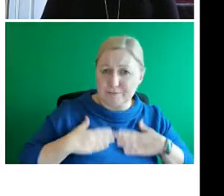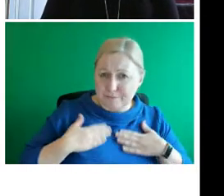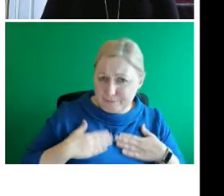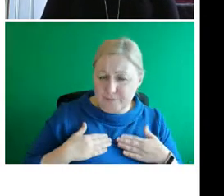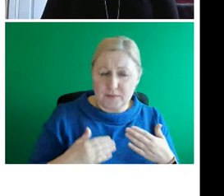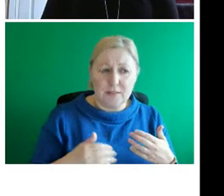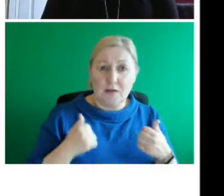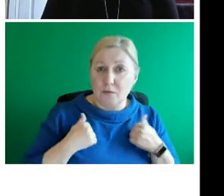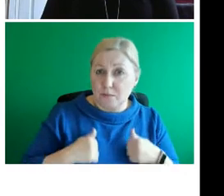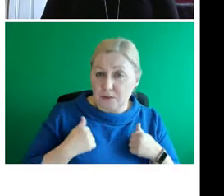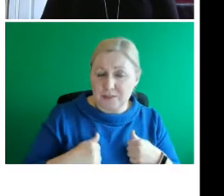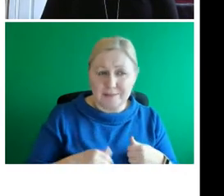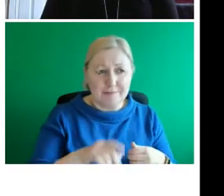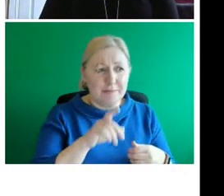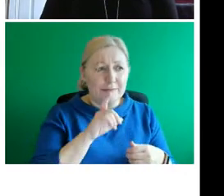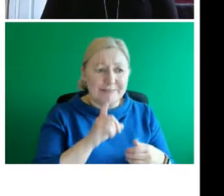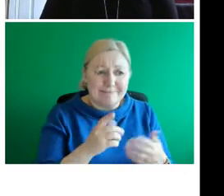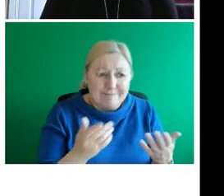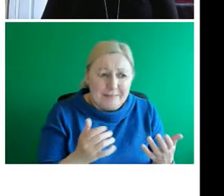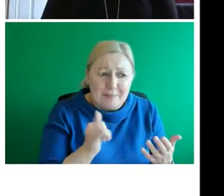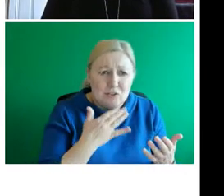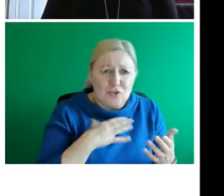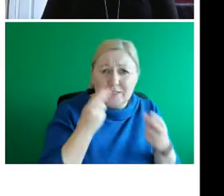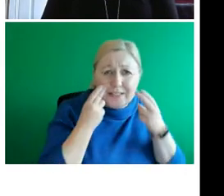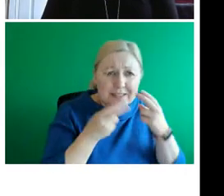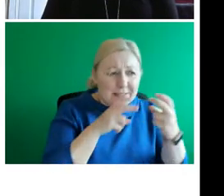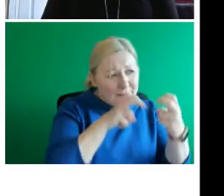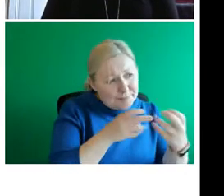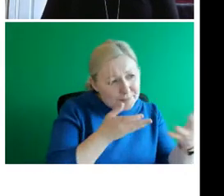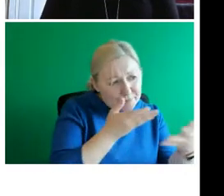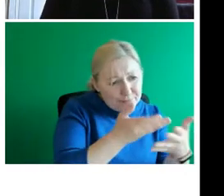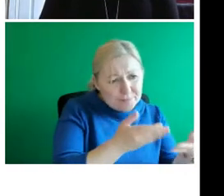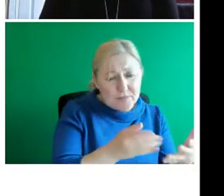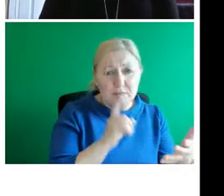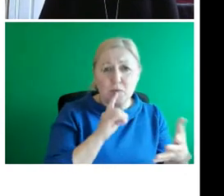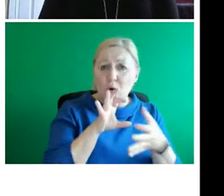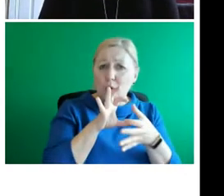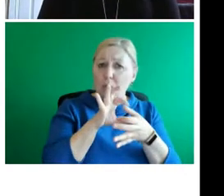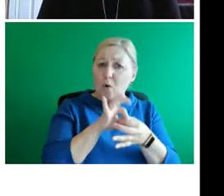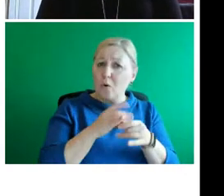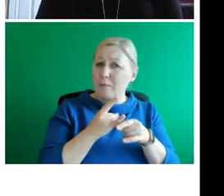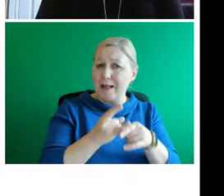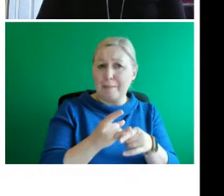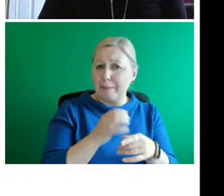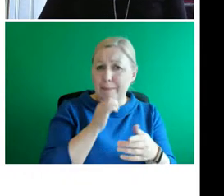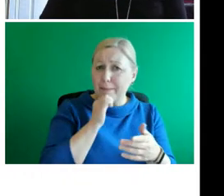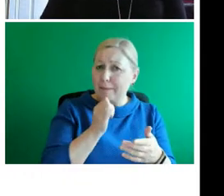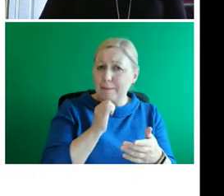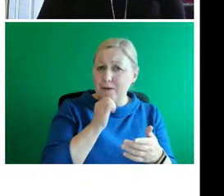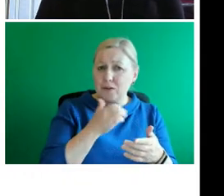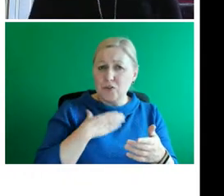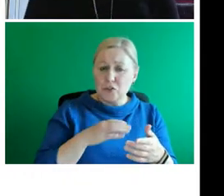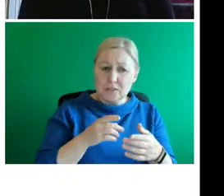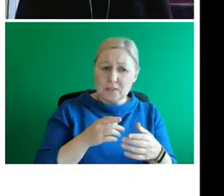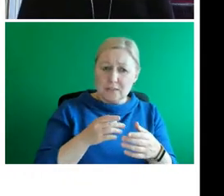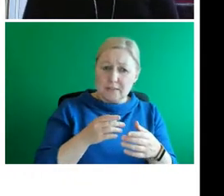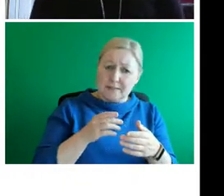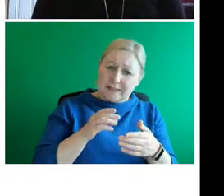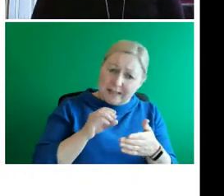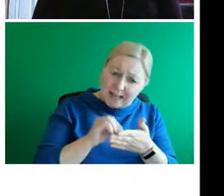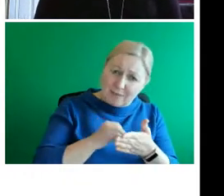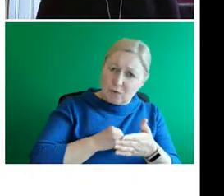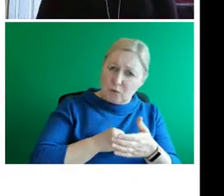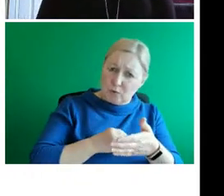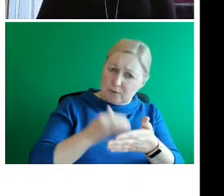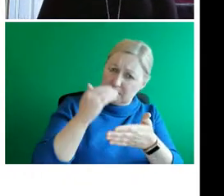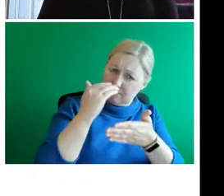but home health service have a very specific remit that's handed down to them. Okay, so what do we do then